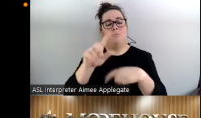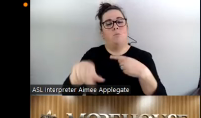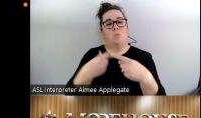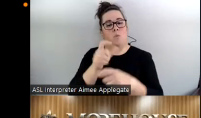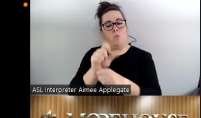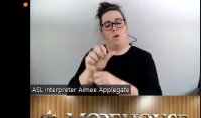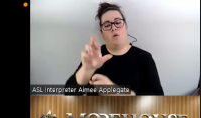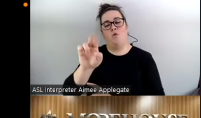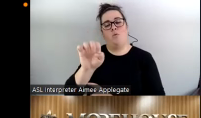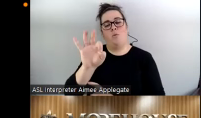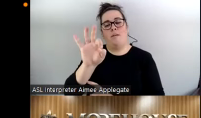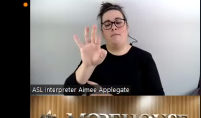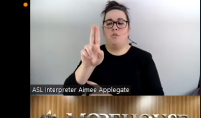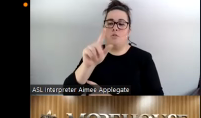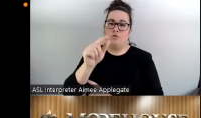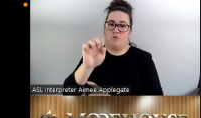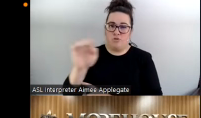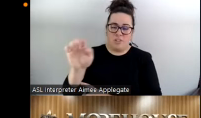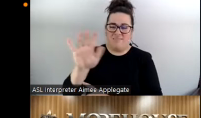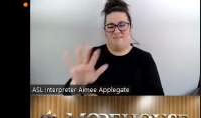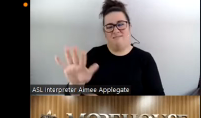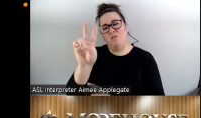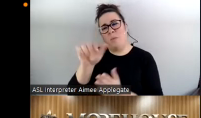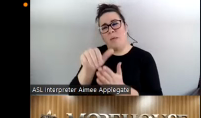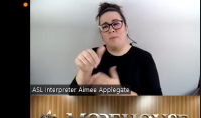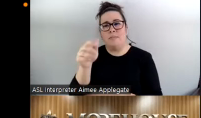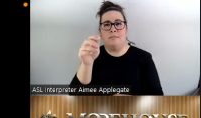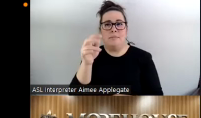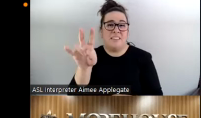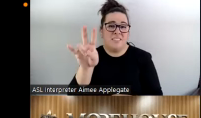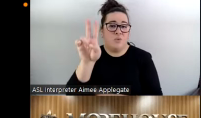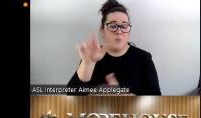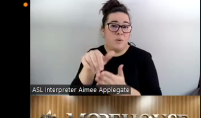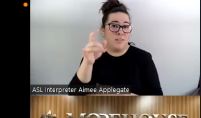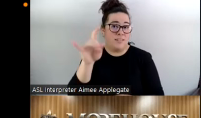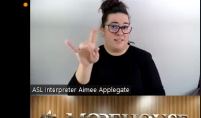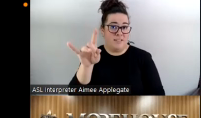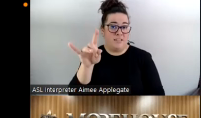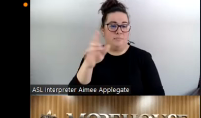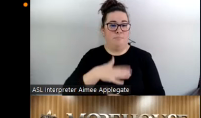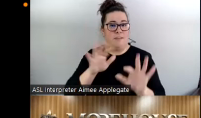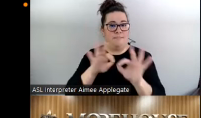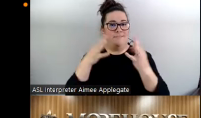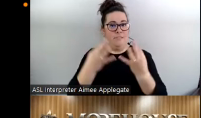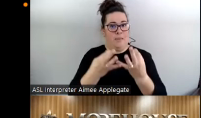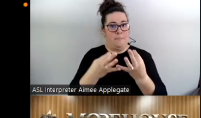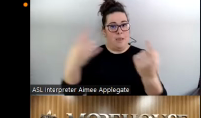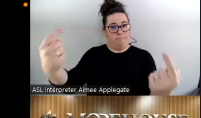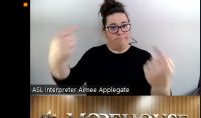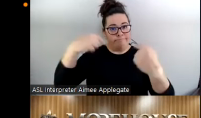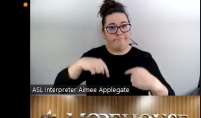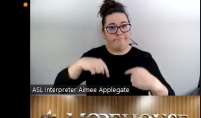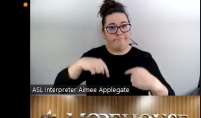was about 2017, 2018. I had relatives of mine who were coming to Montreal to apply for asylum. And